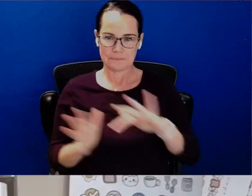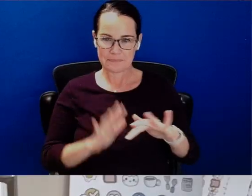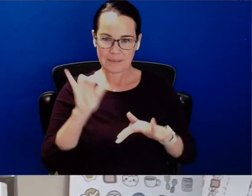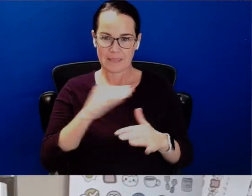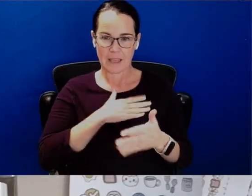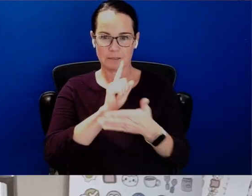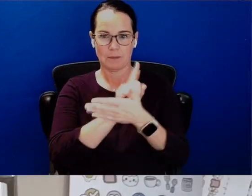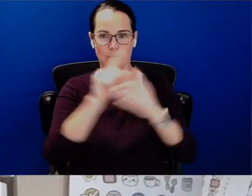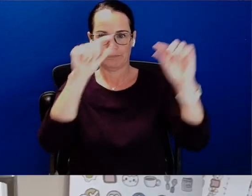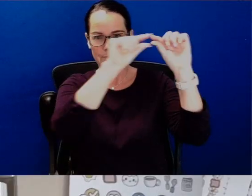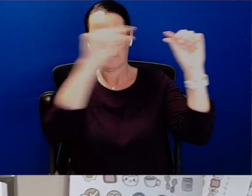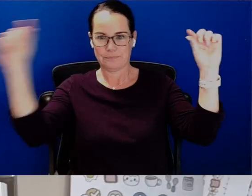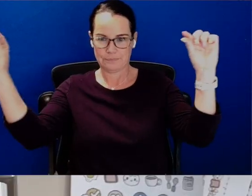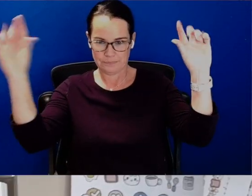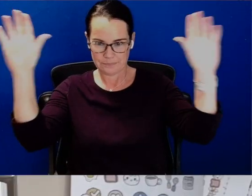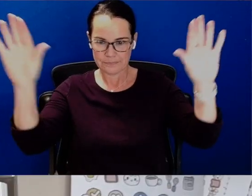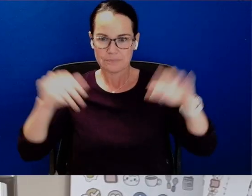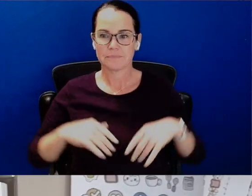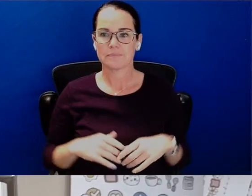week.